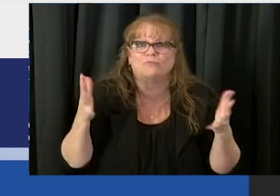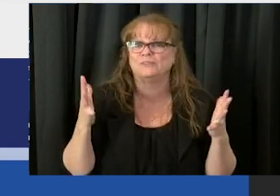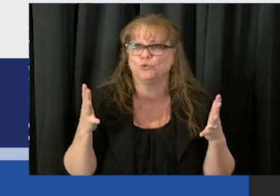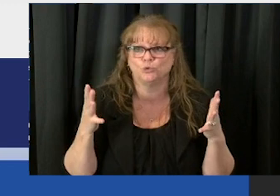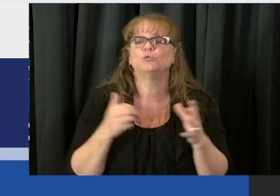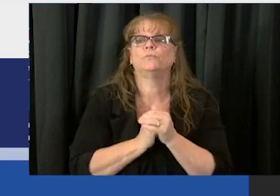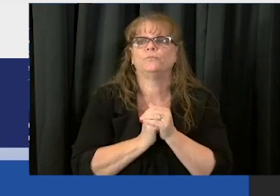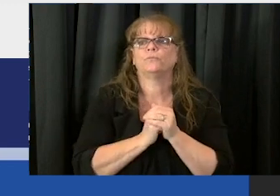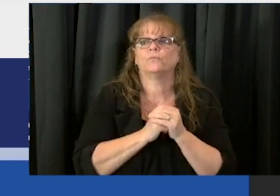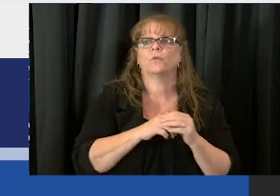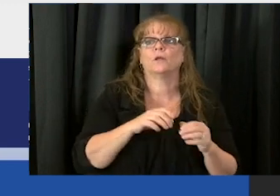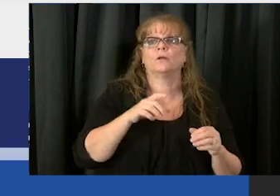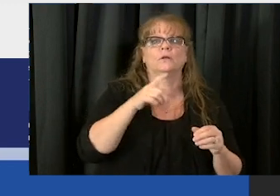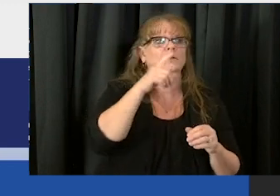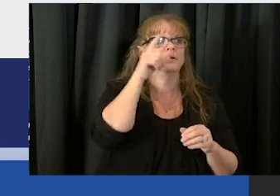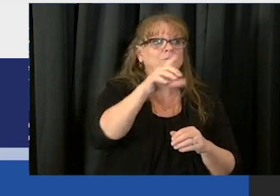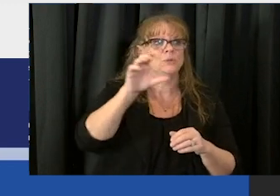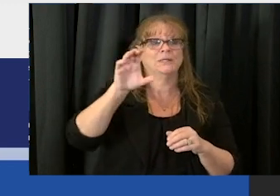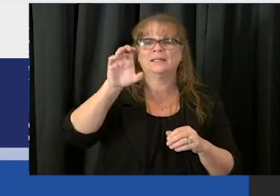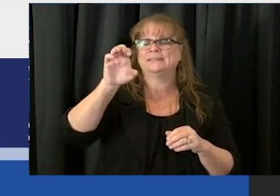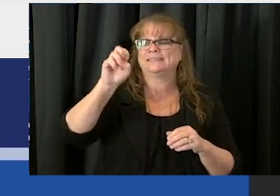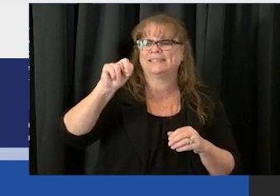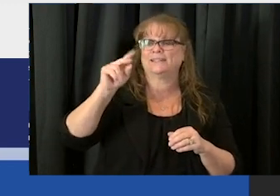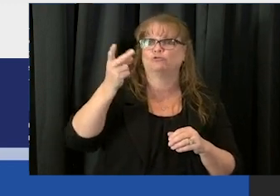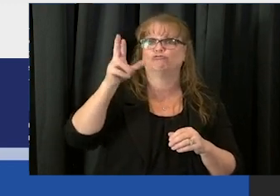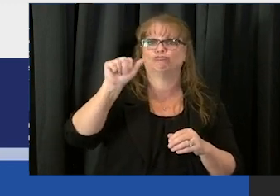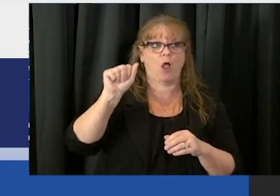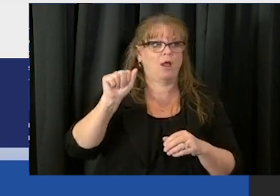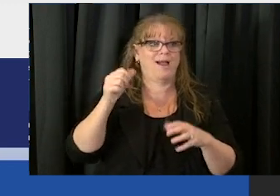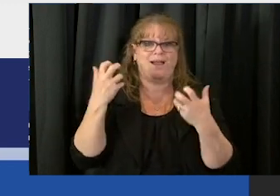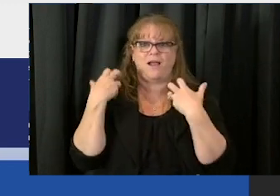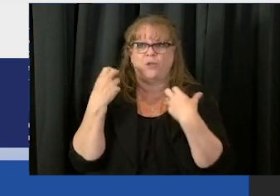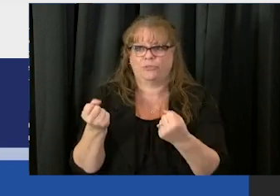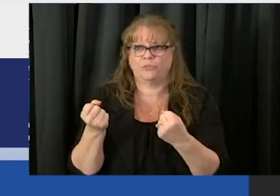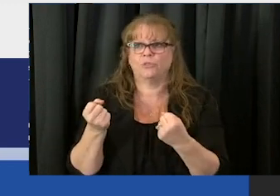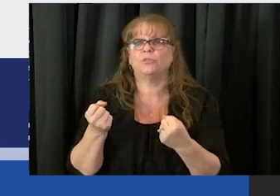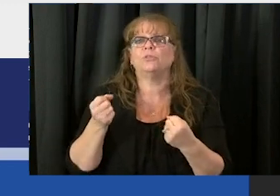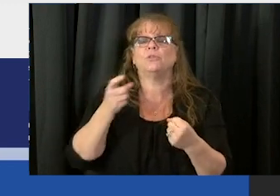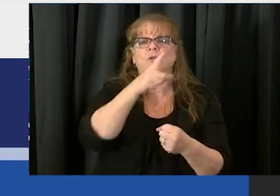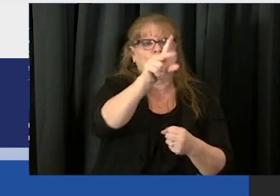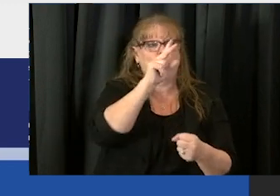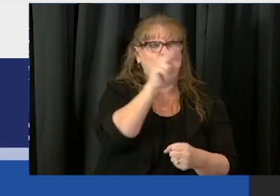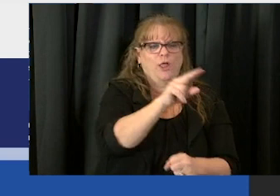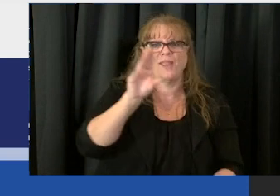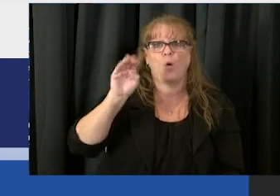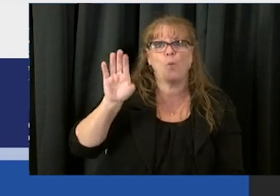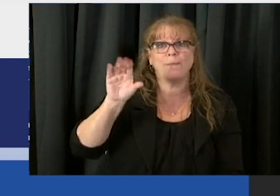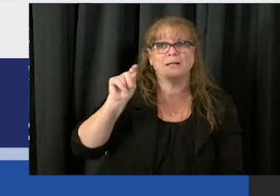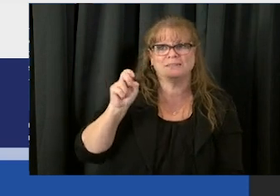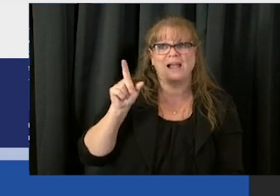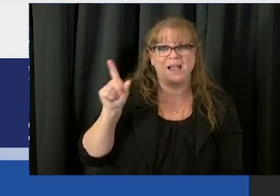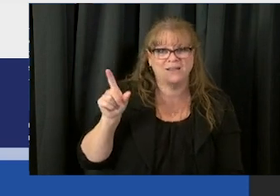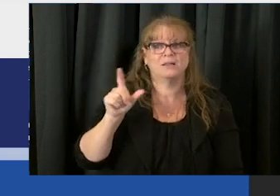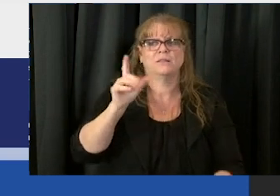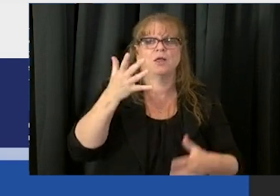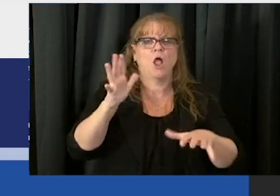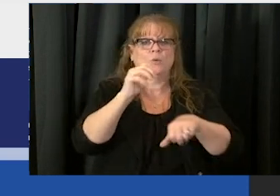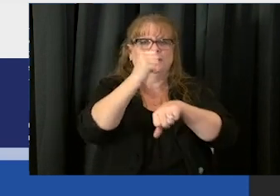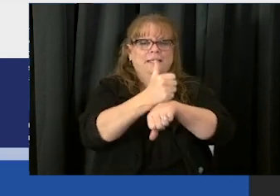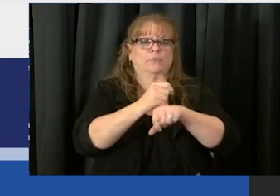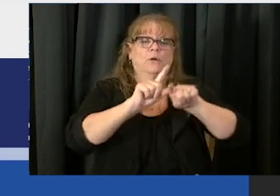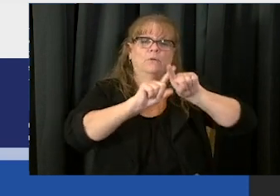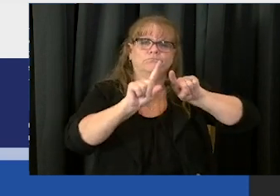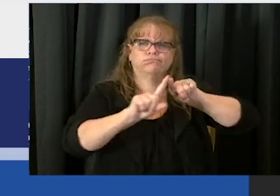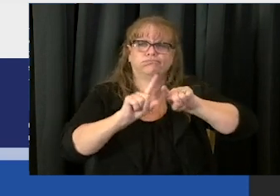These invitations are randomized for their patients that are 70 and up and sent out to schedule. It's randomized